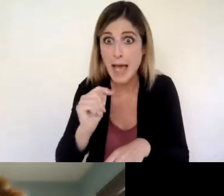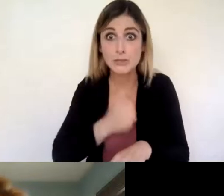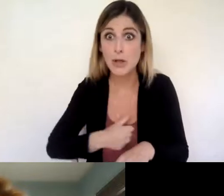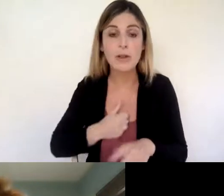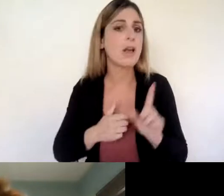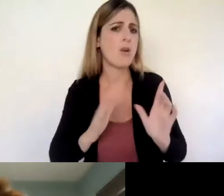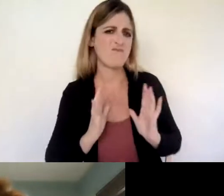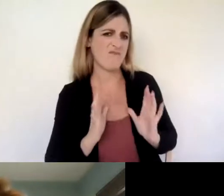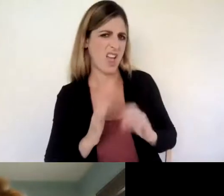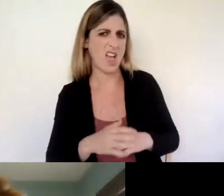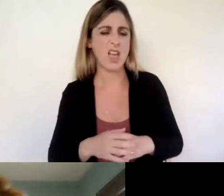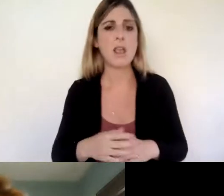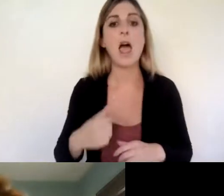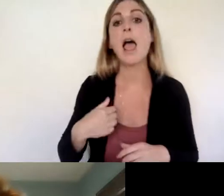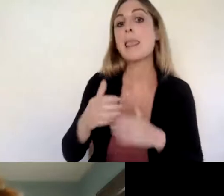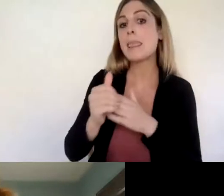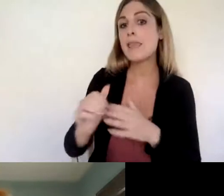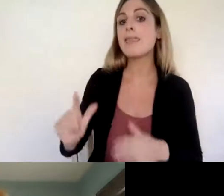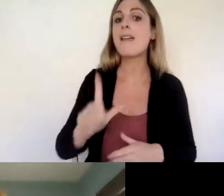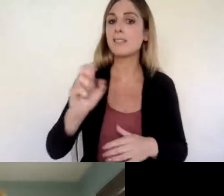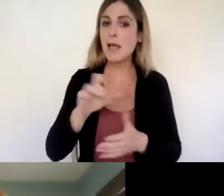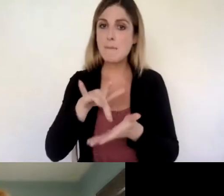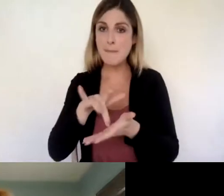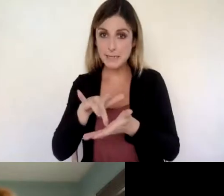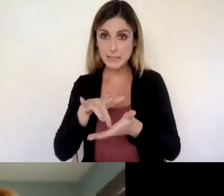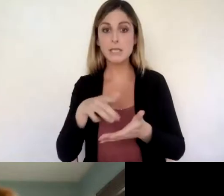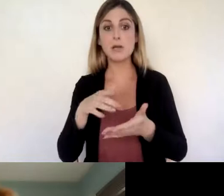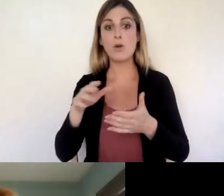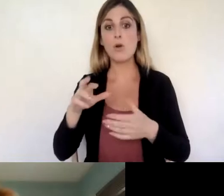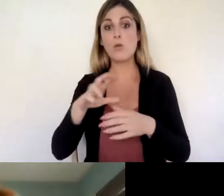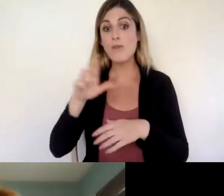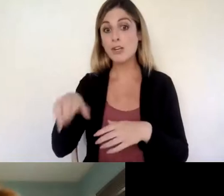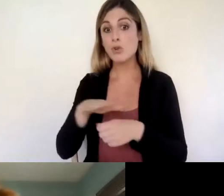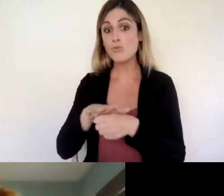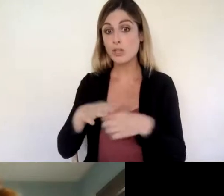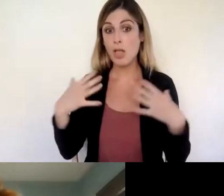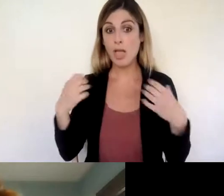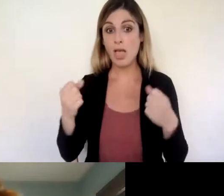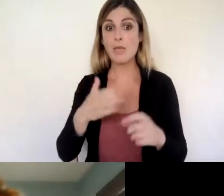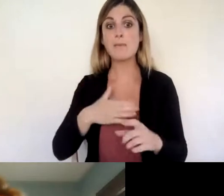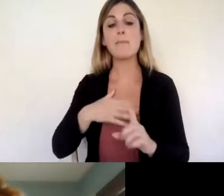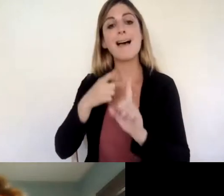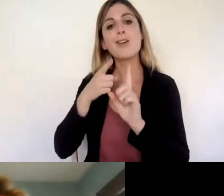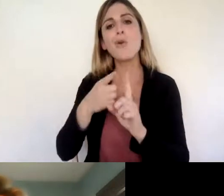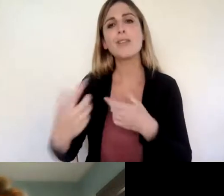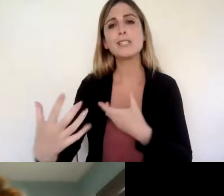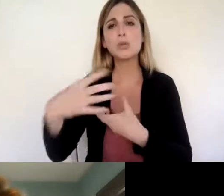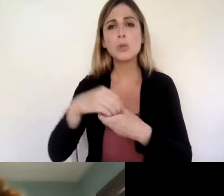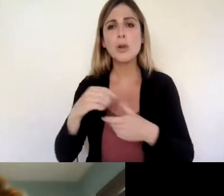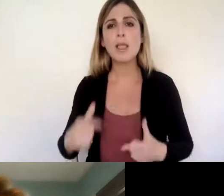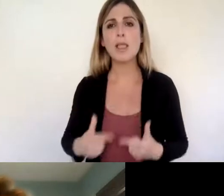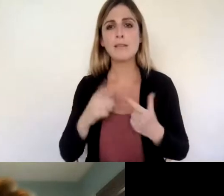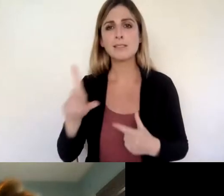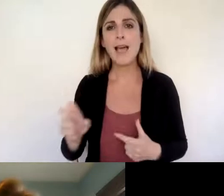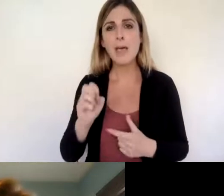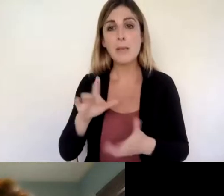lead lifestyle medicine physician for Rochester Regional Health, and my role is really to try to incorporate lifestyle medicine not just through the primary